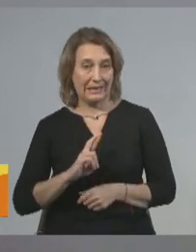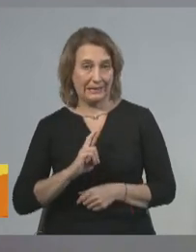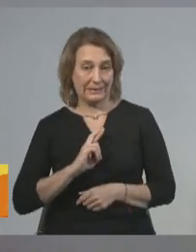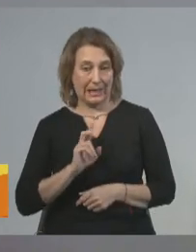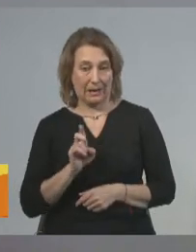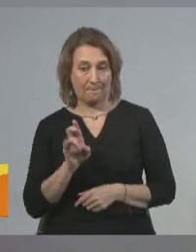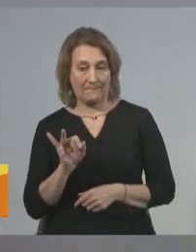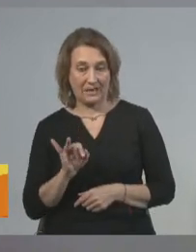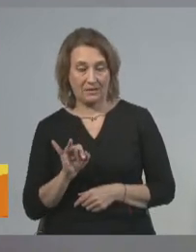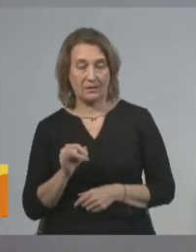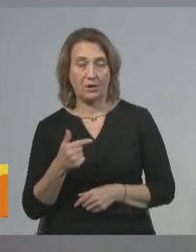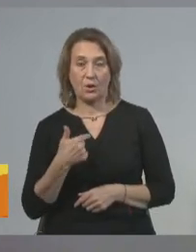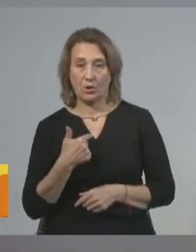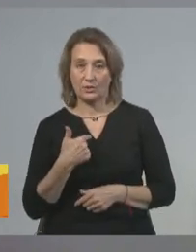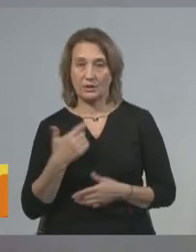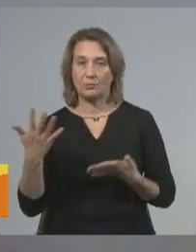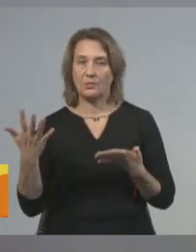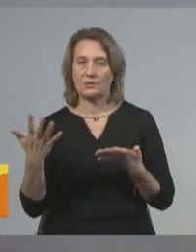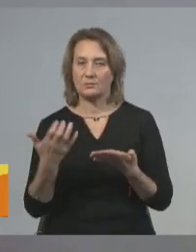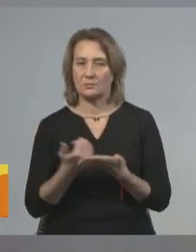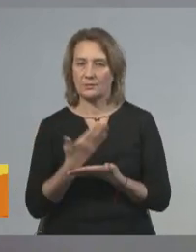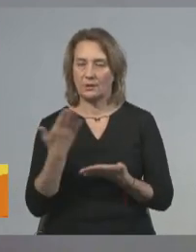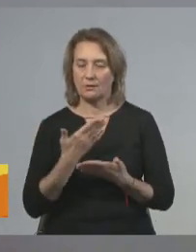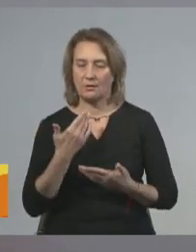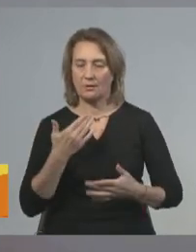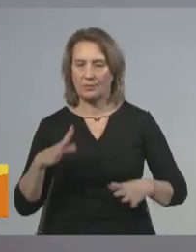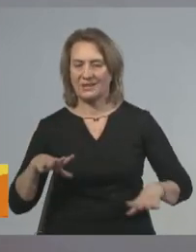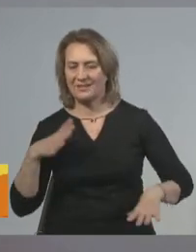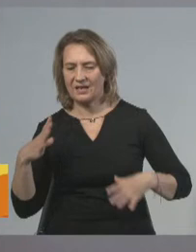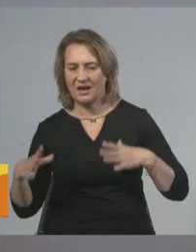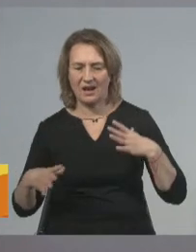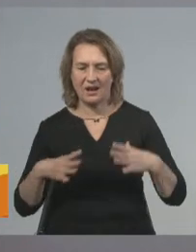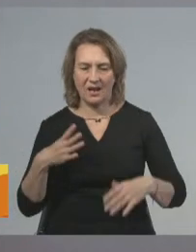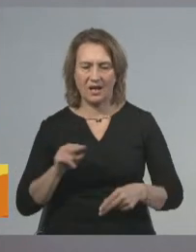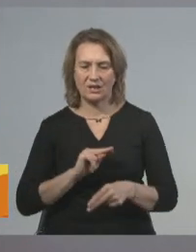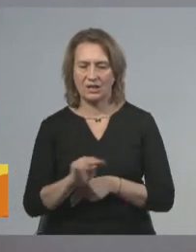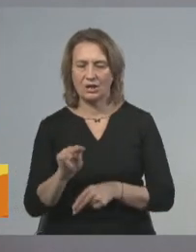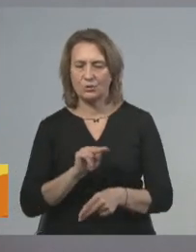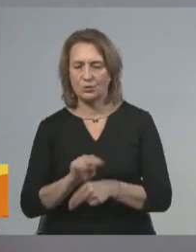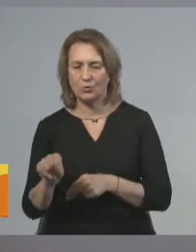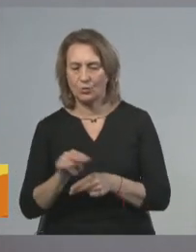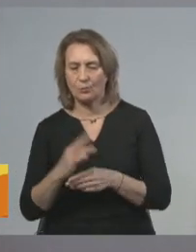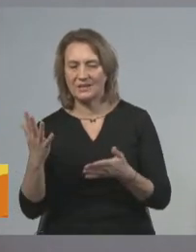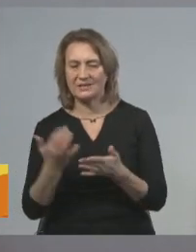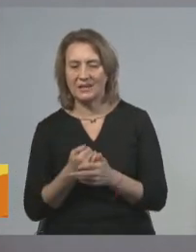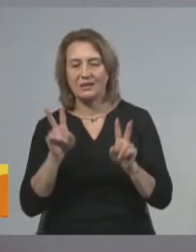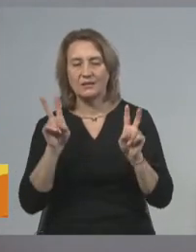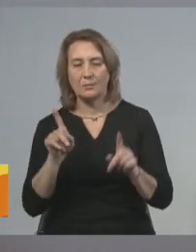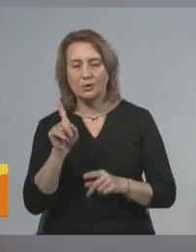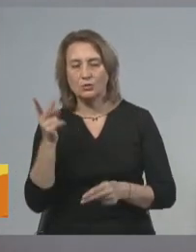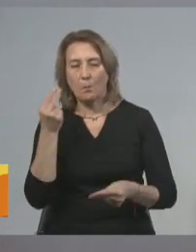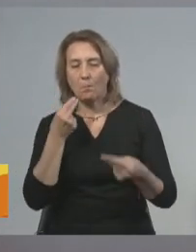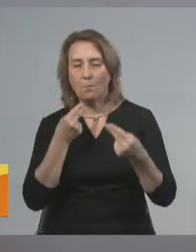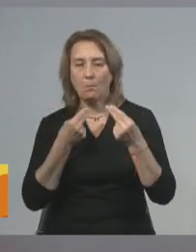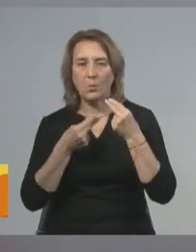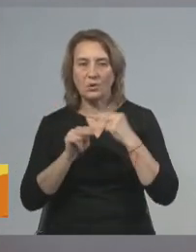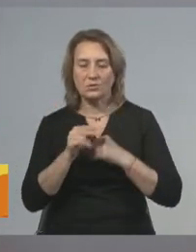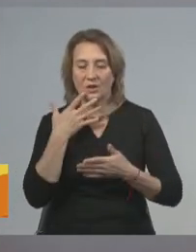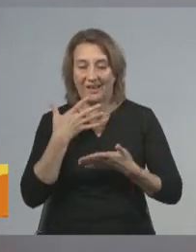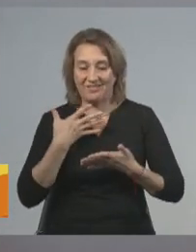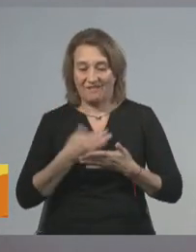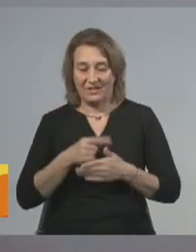this topic and somehow find a way to improve my knowledge and my editor editor's knowledge